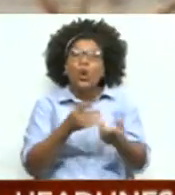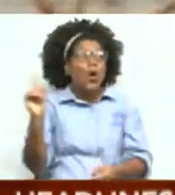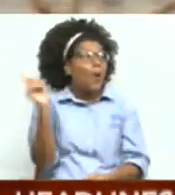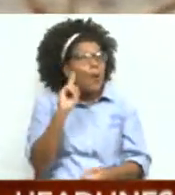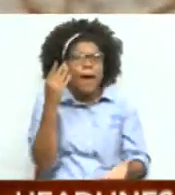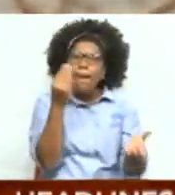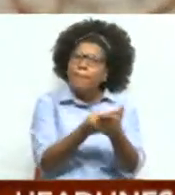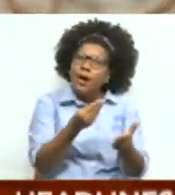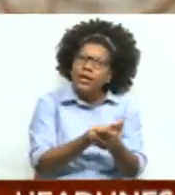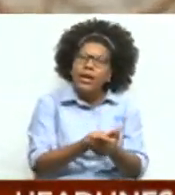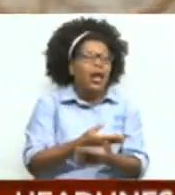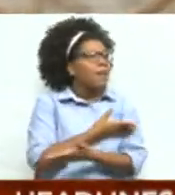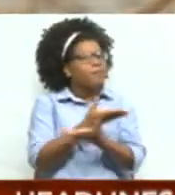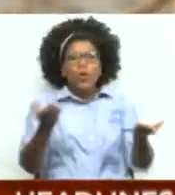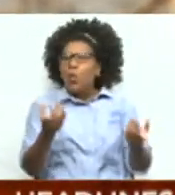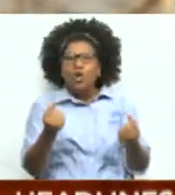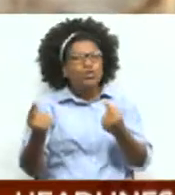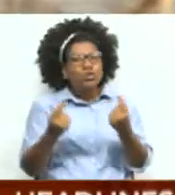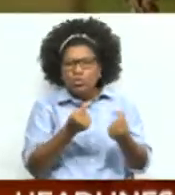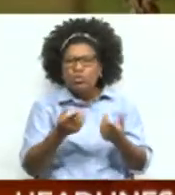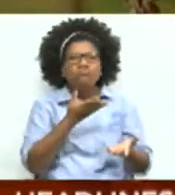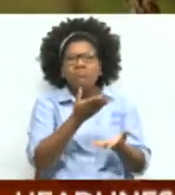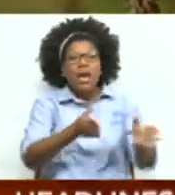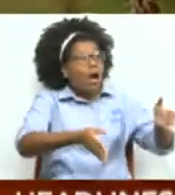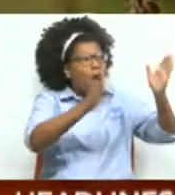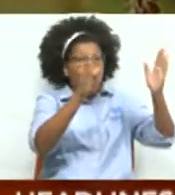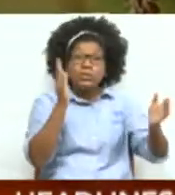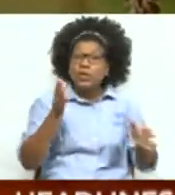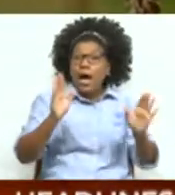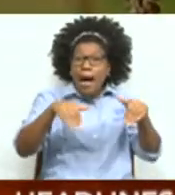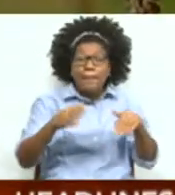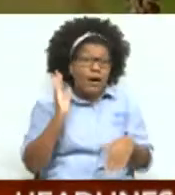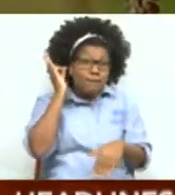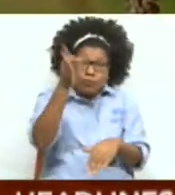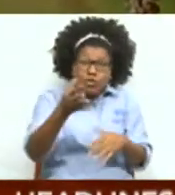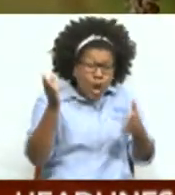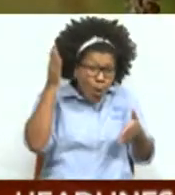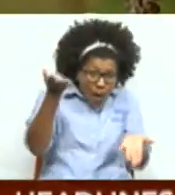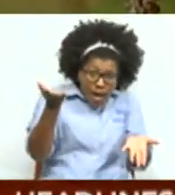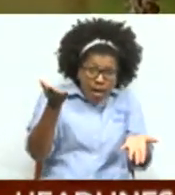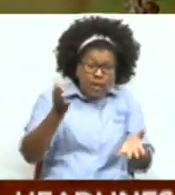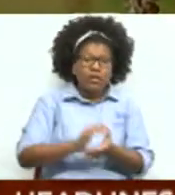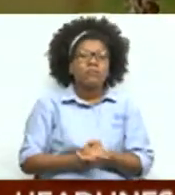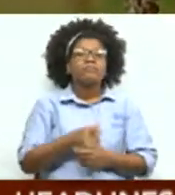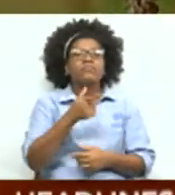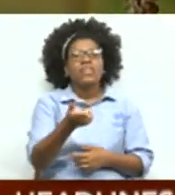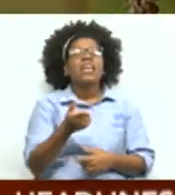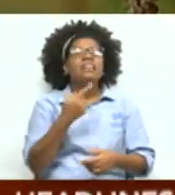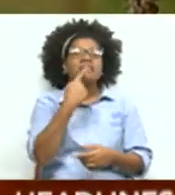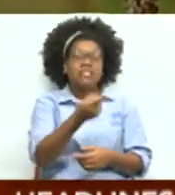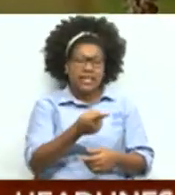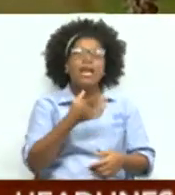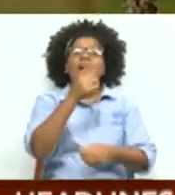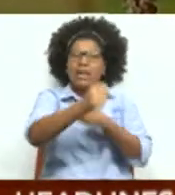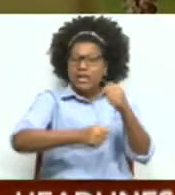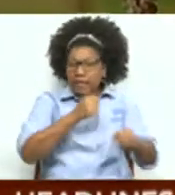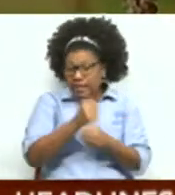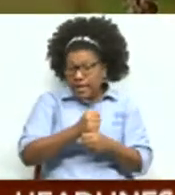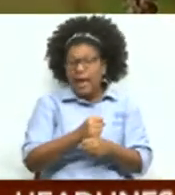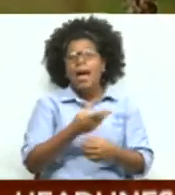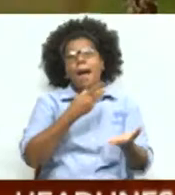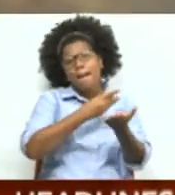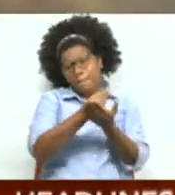become of their dream homes. The families were promised that all will be sorted within a year of purchase, allowing them to build.